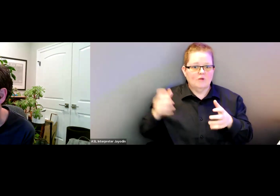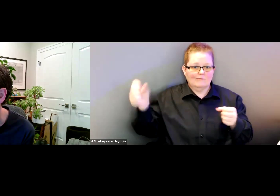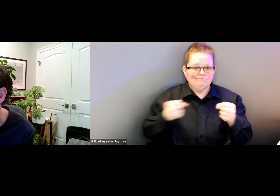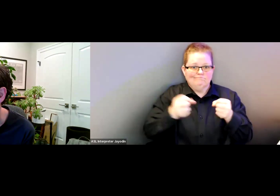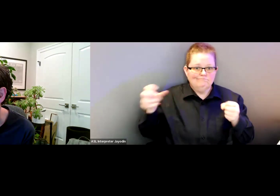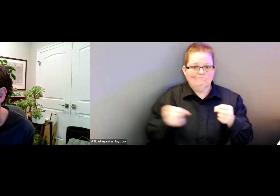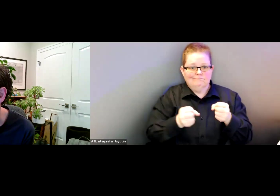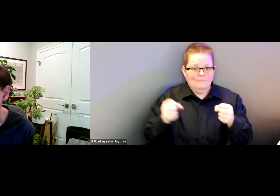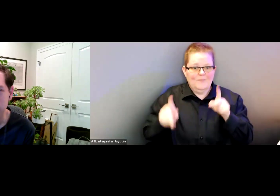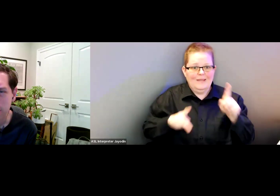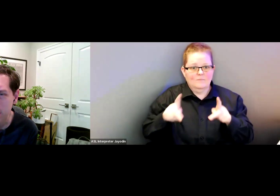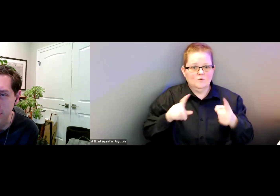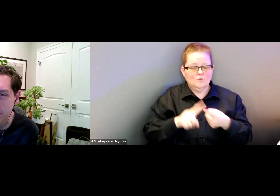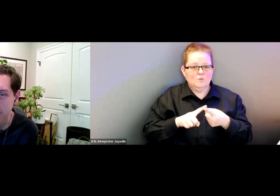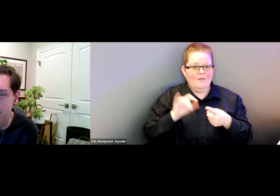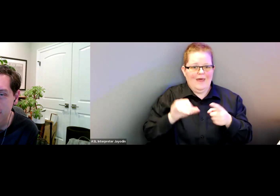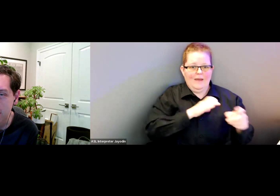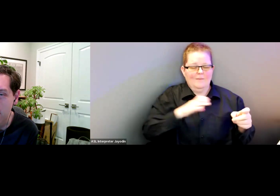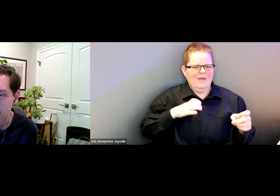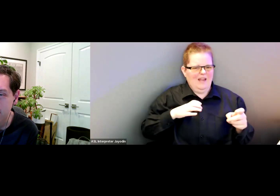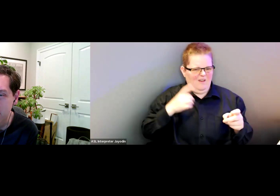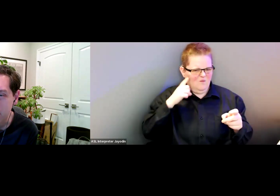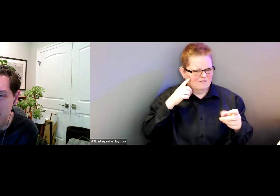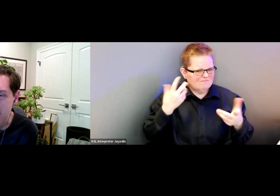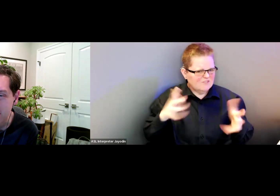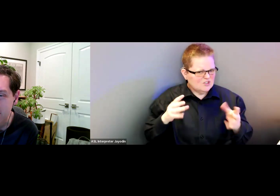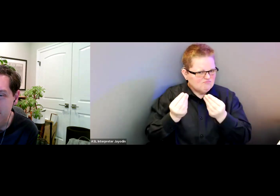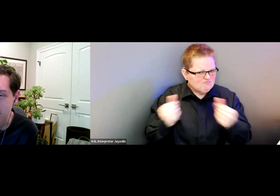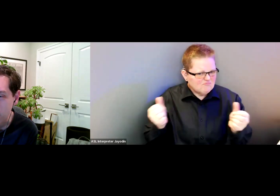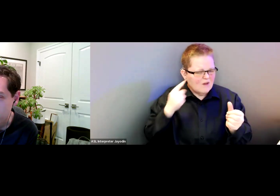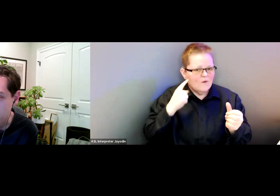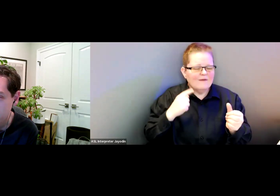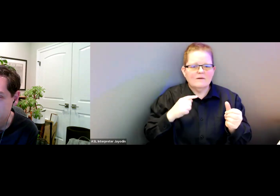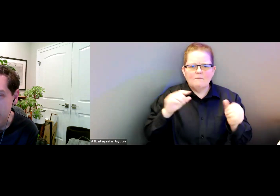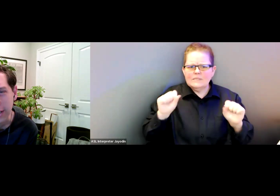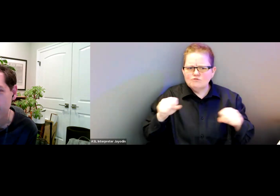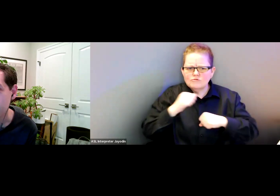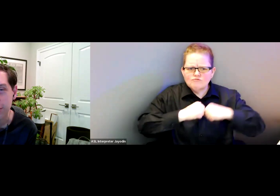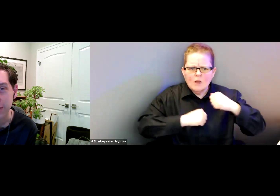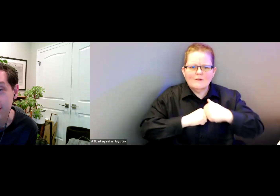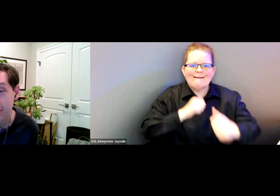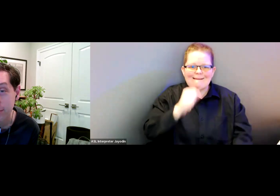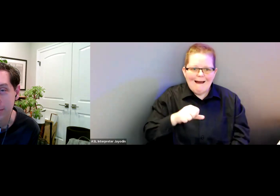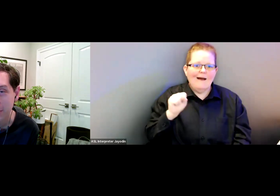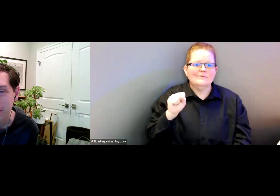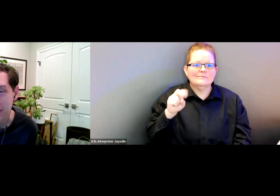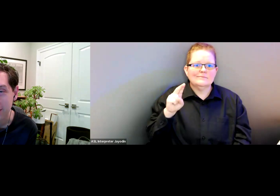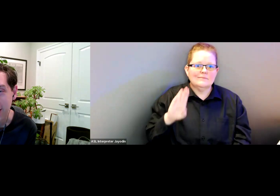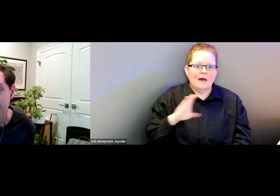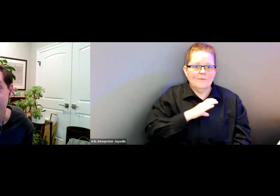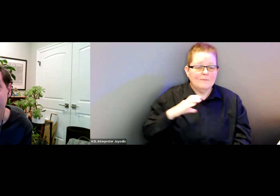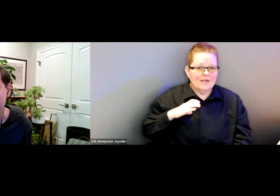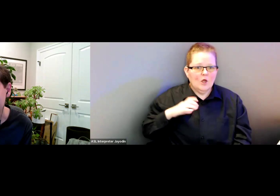we would potentially structure non-subcommittee groups, right? Like, should we continue the preparatory